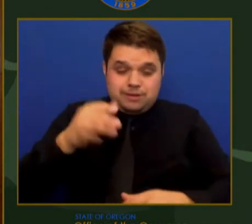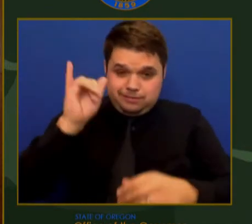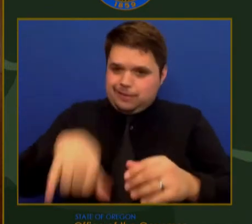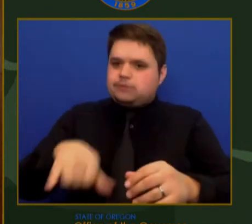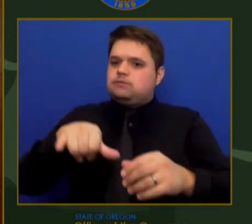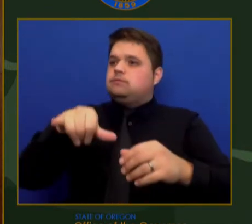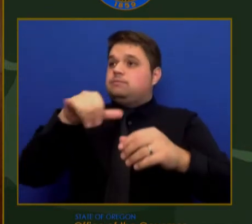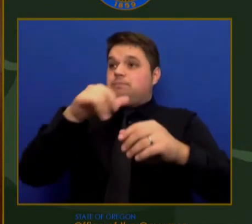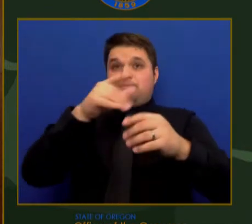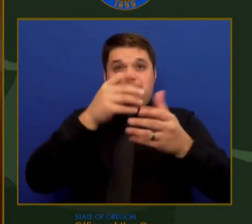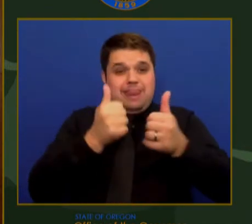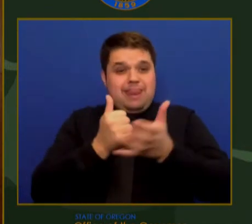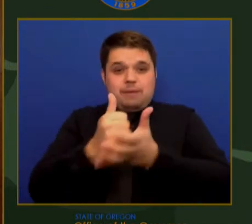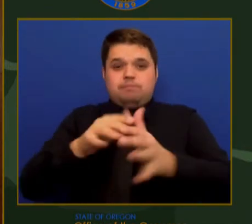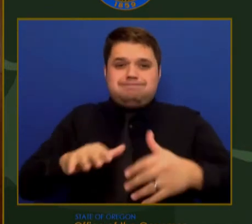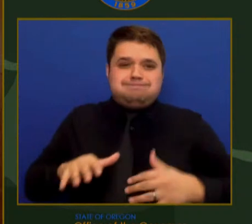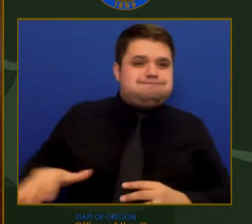own.